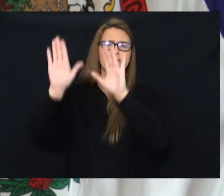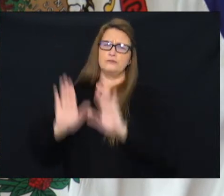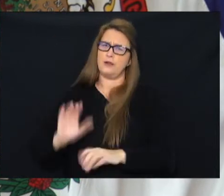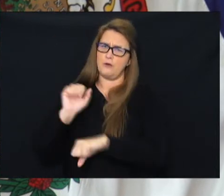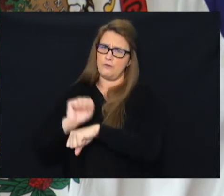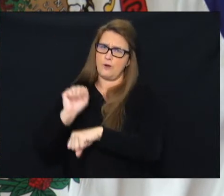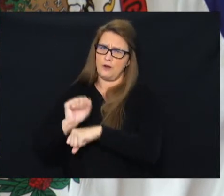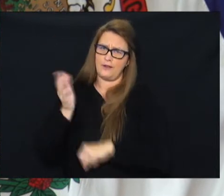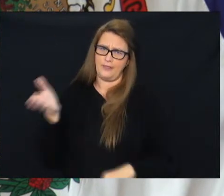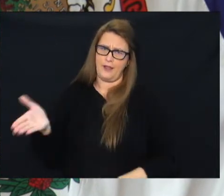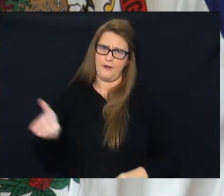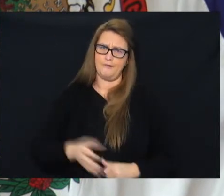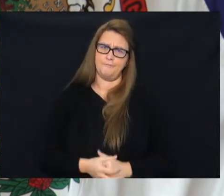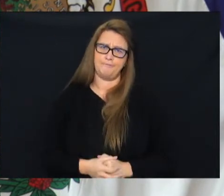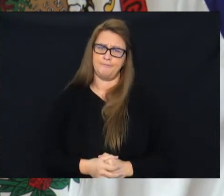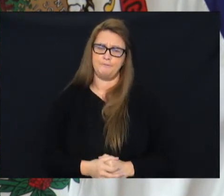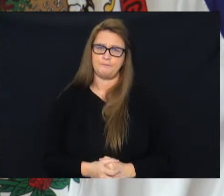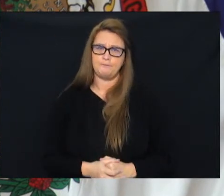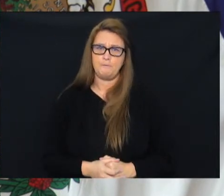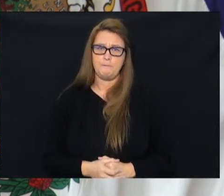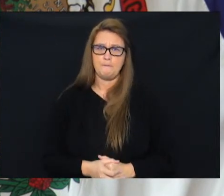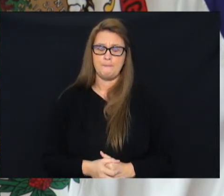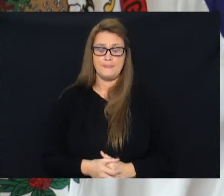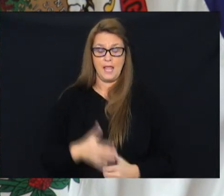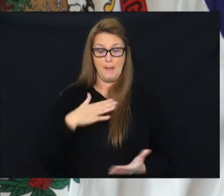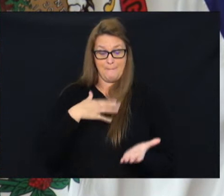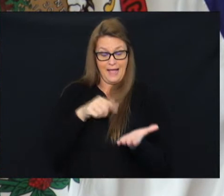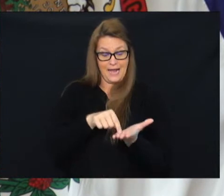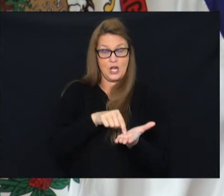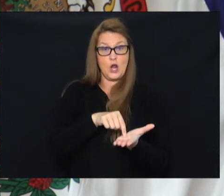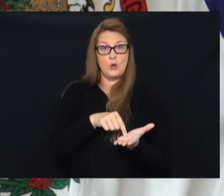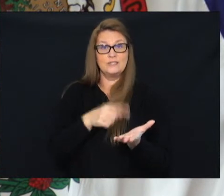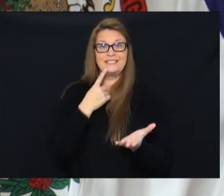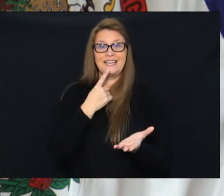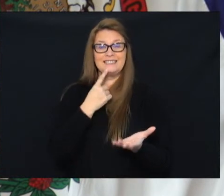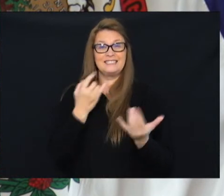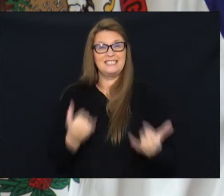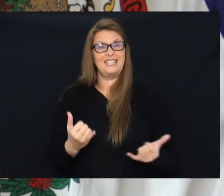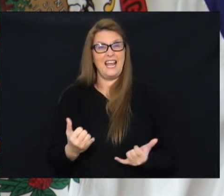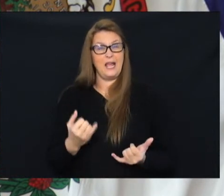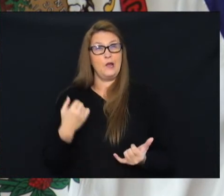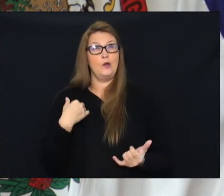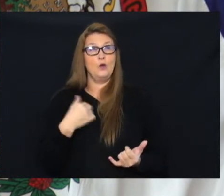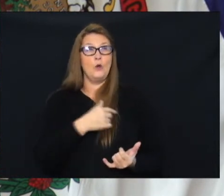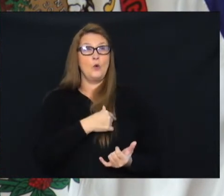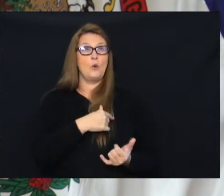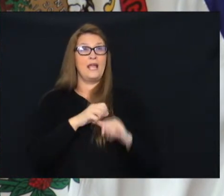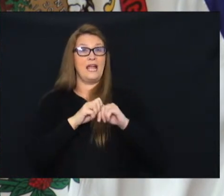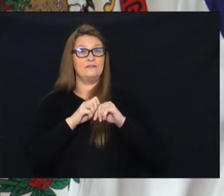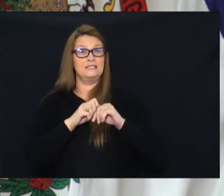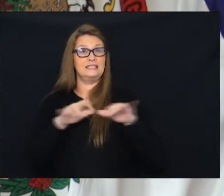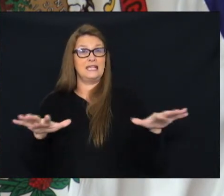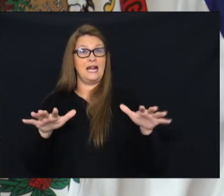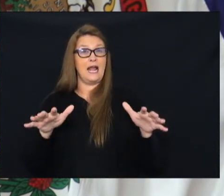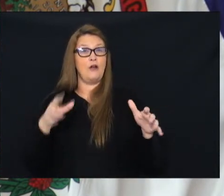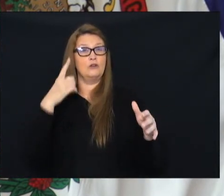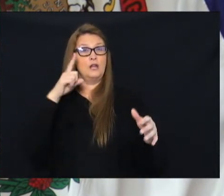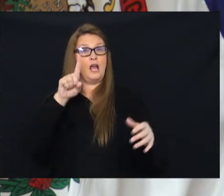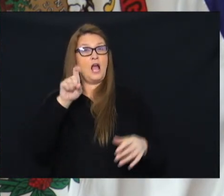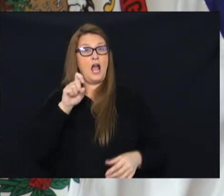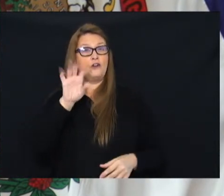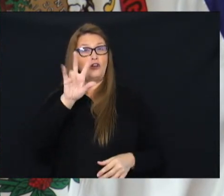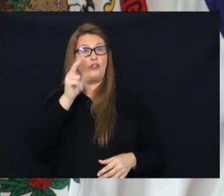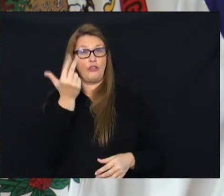It says my notes here says to date, we have executed requests for